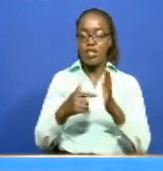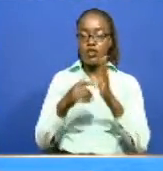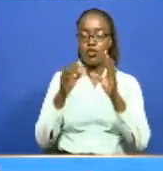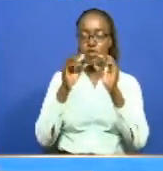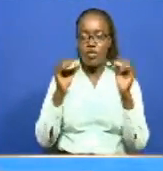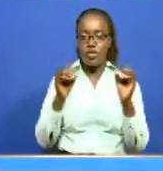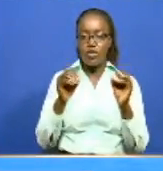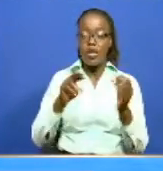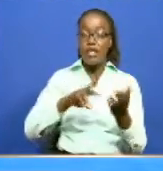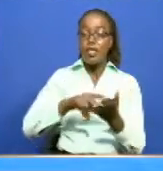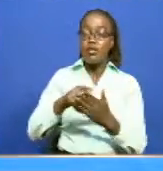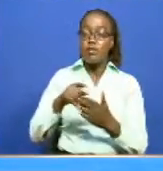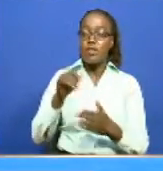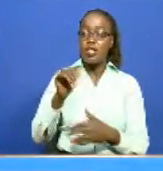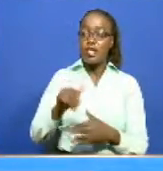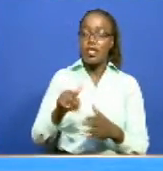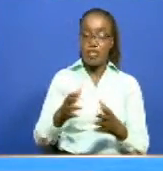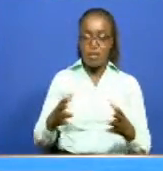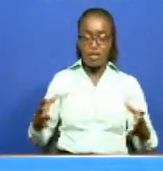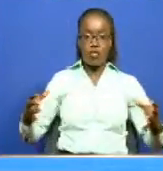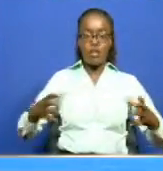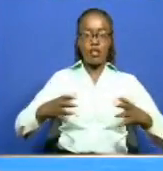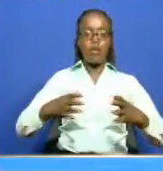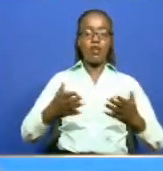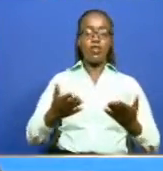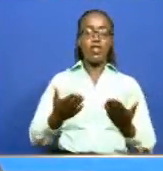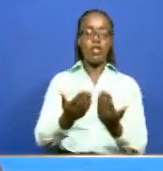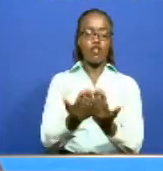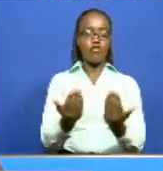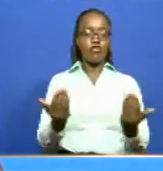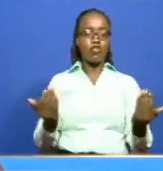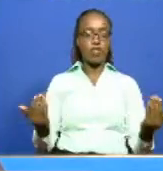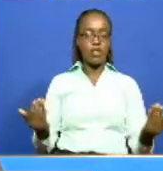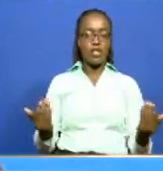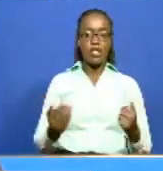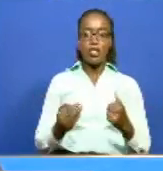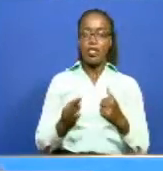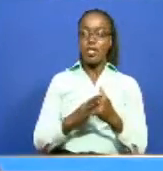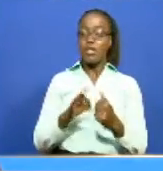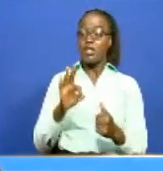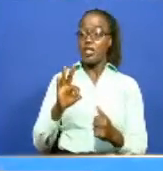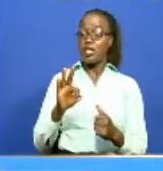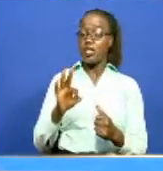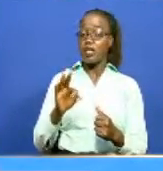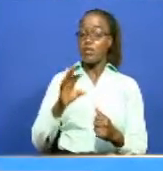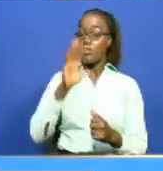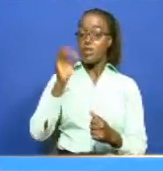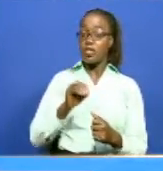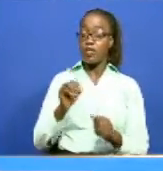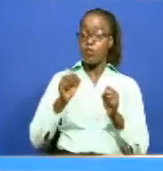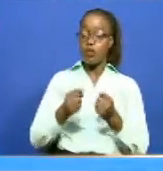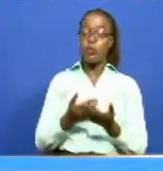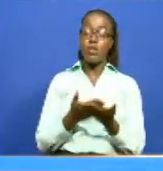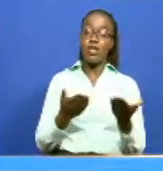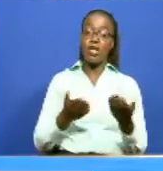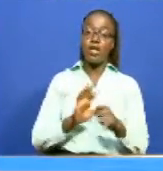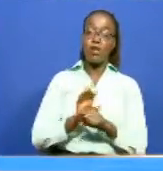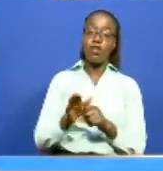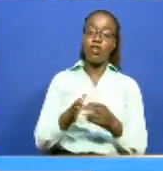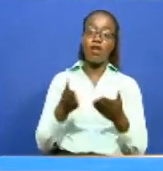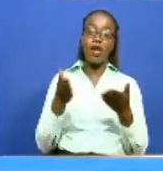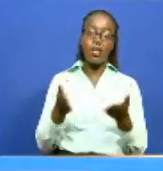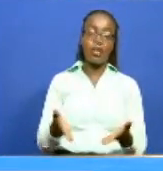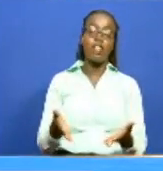it means is that in this crowd that we have here in front of us, 93% of us could be here having COVID-19, but we